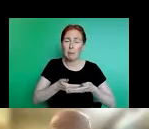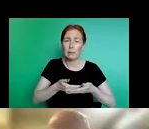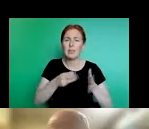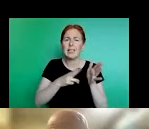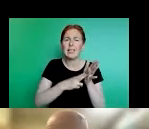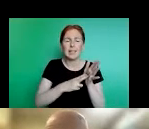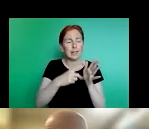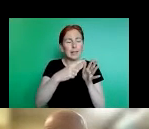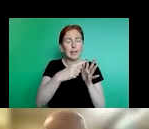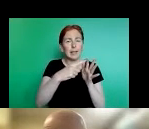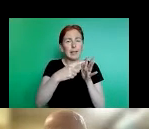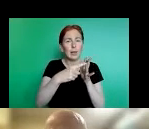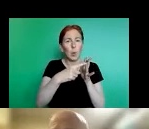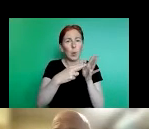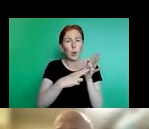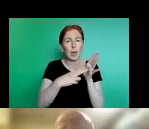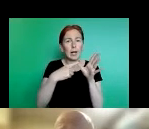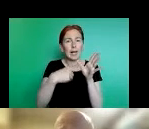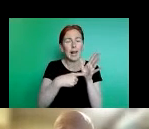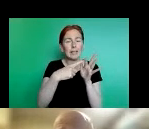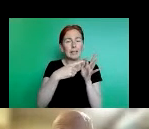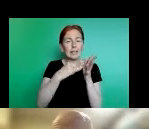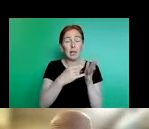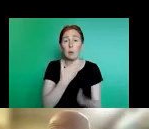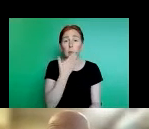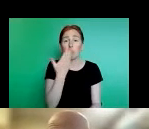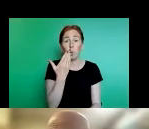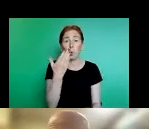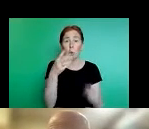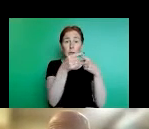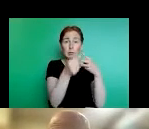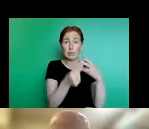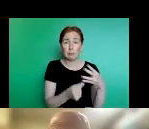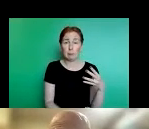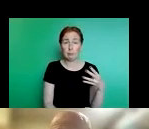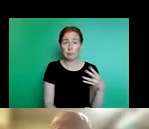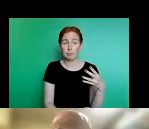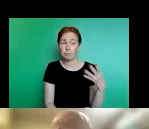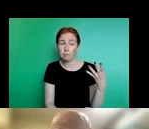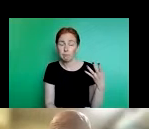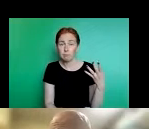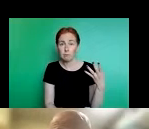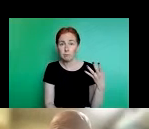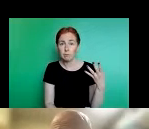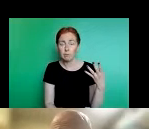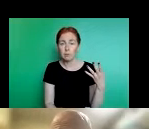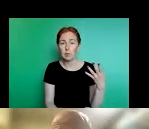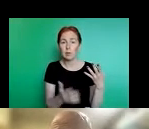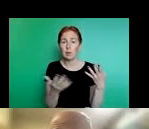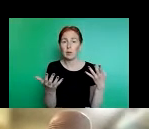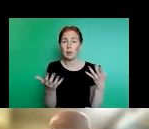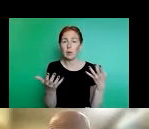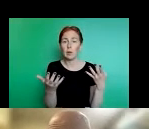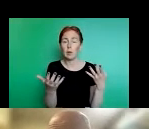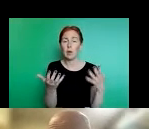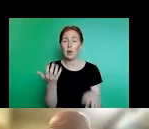might, but most likely not. And we may well tell a parent